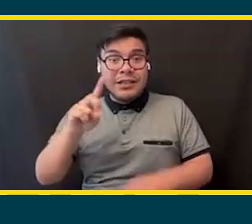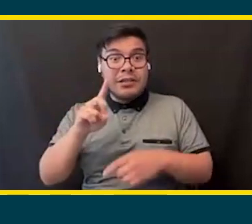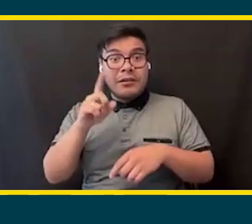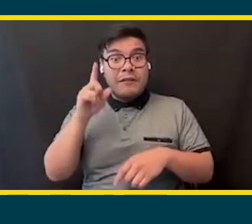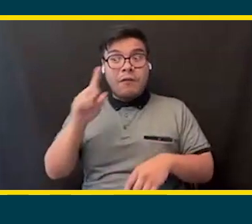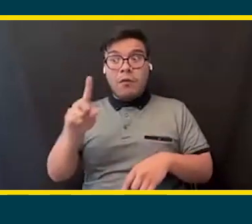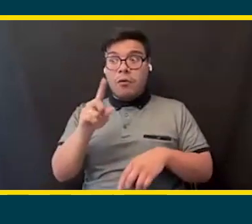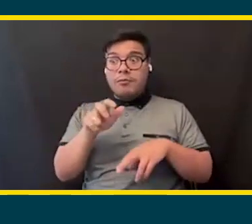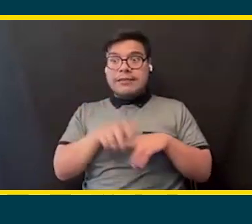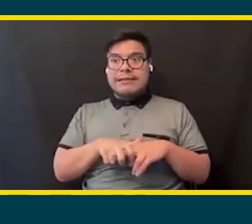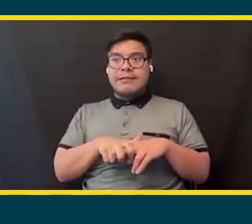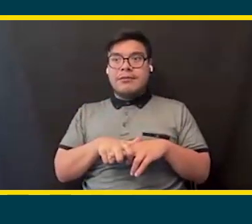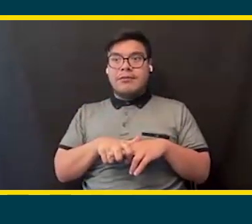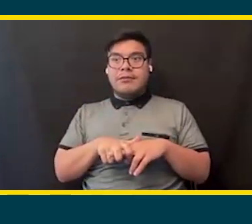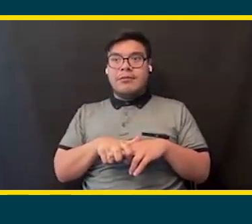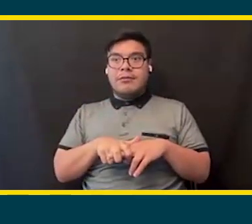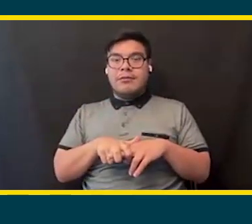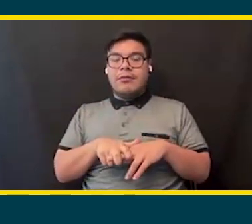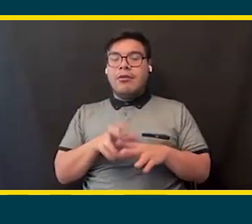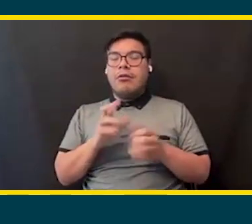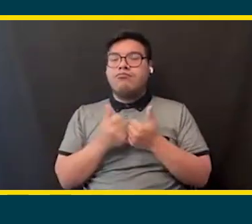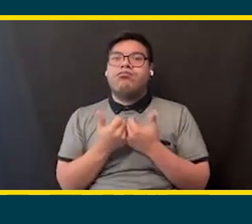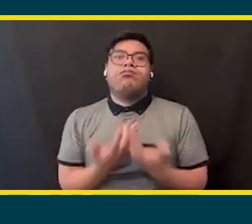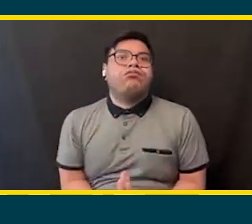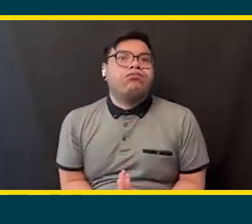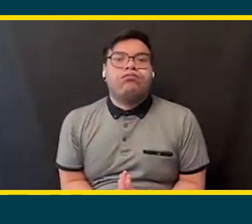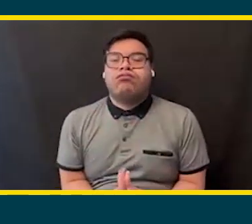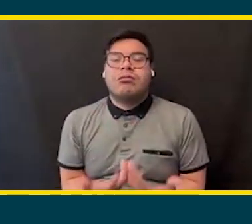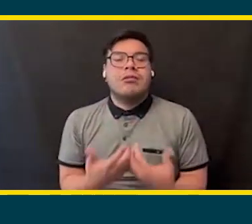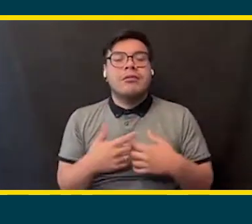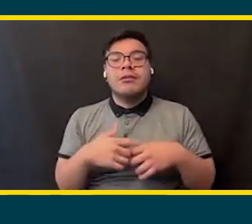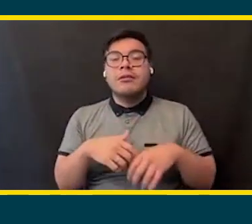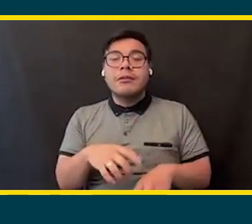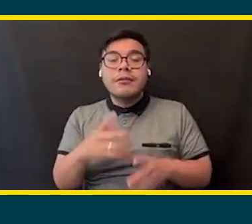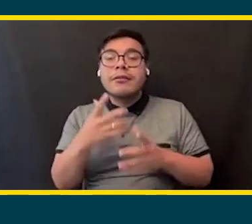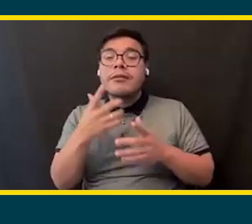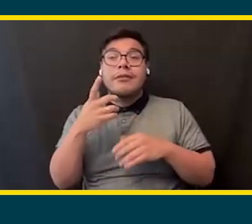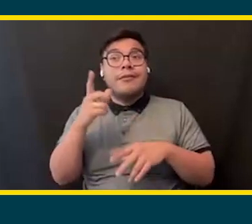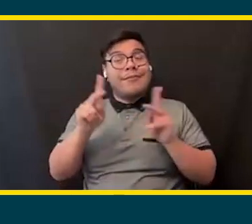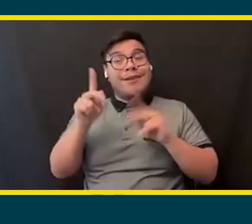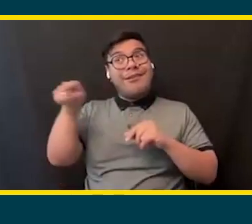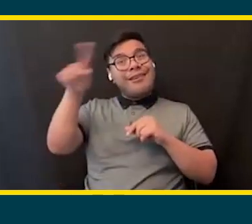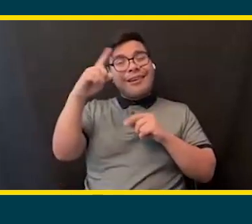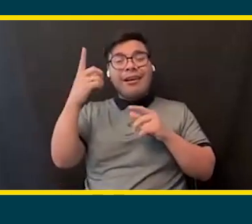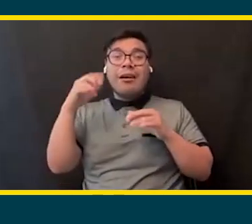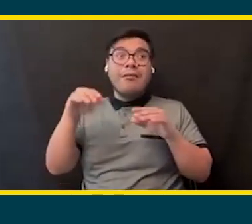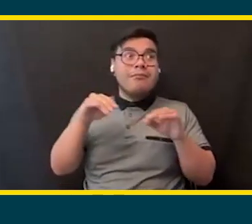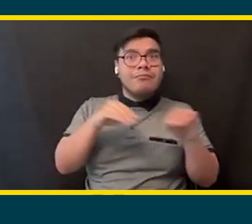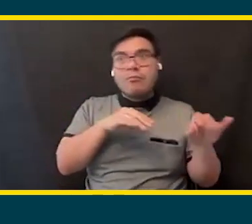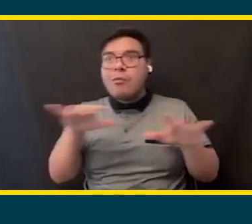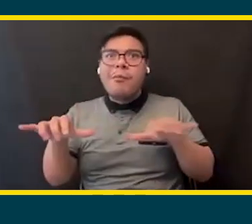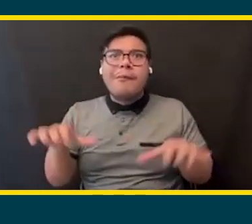most exhausting and painful experience. Like for other people, maybe moving around a lot would tire them, but me sitting still, it's exhausting.